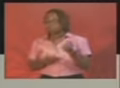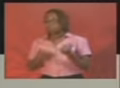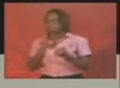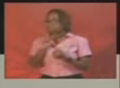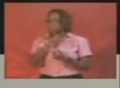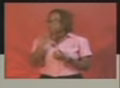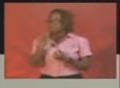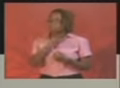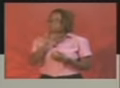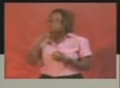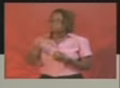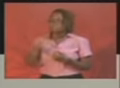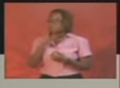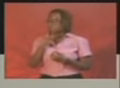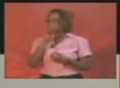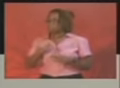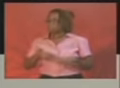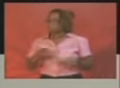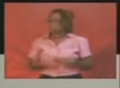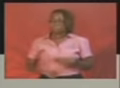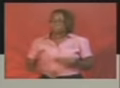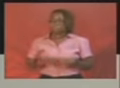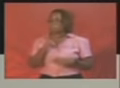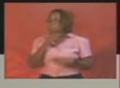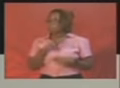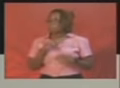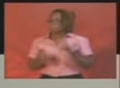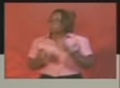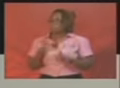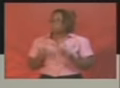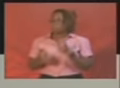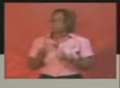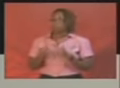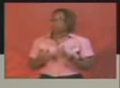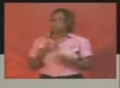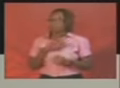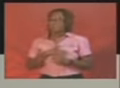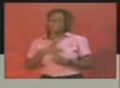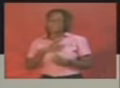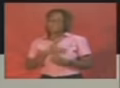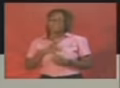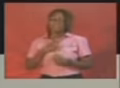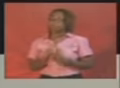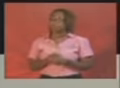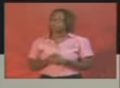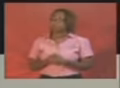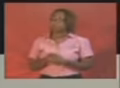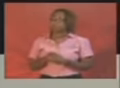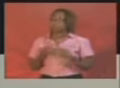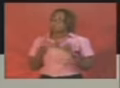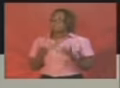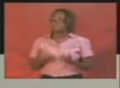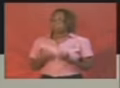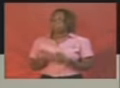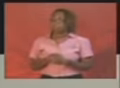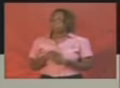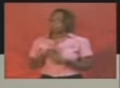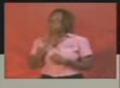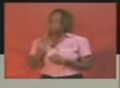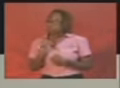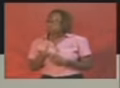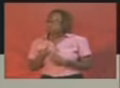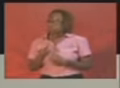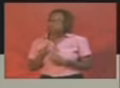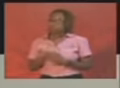endemic illnesses, and how they are at low levels. Is it possible that through continuous adherence to the public health measures